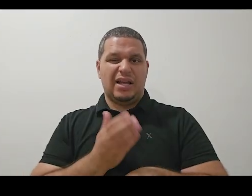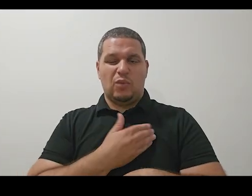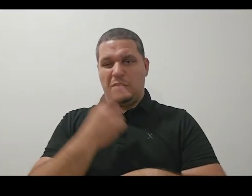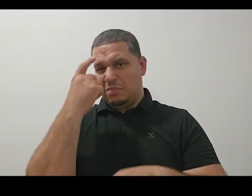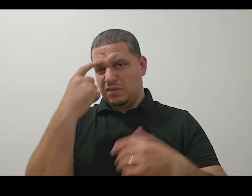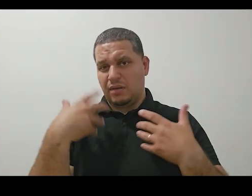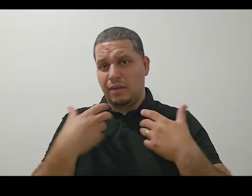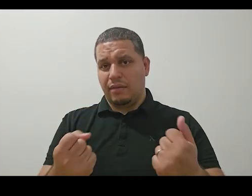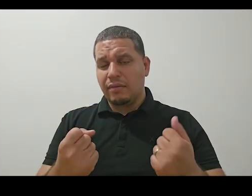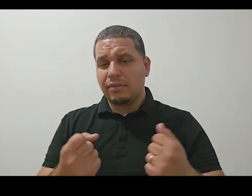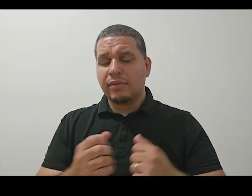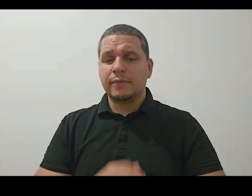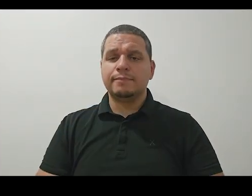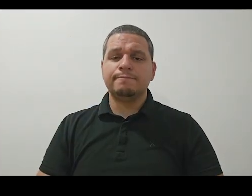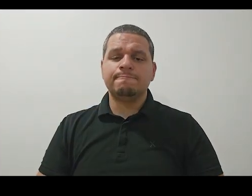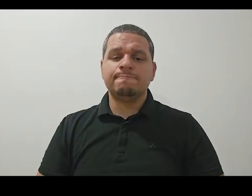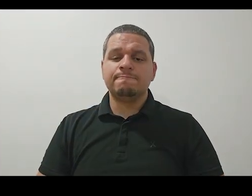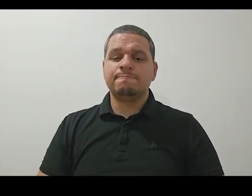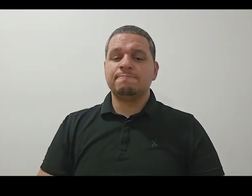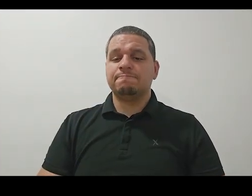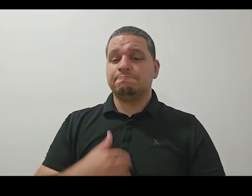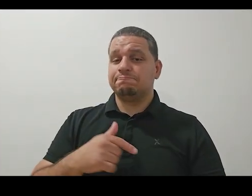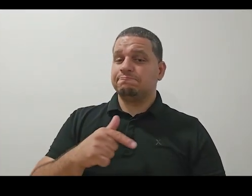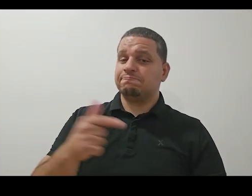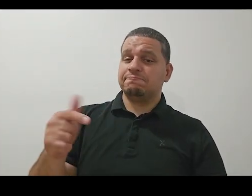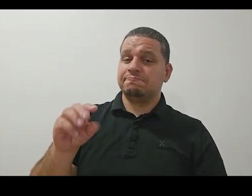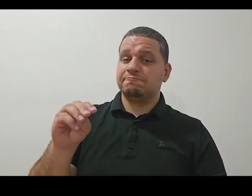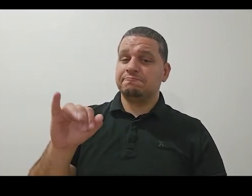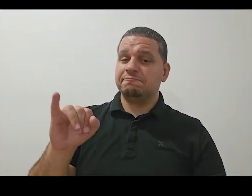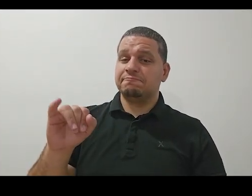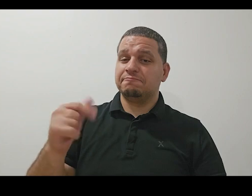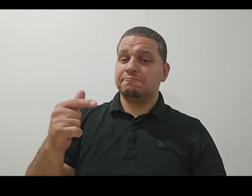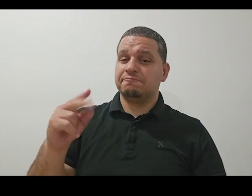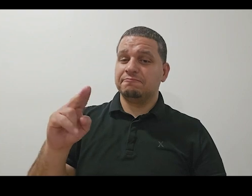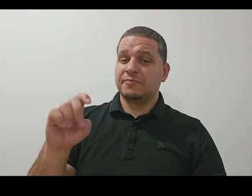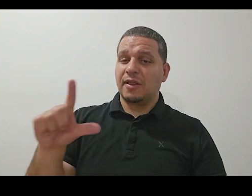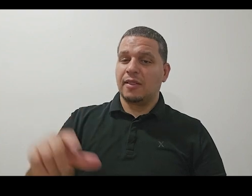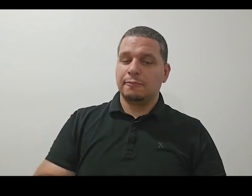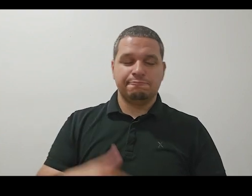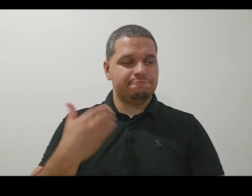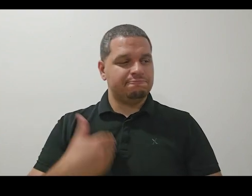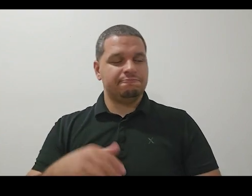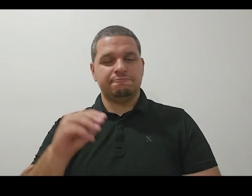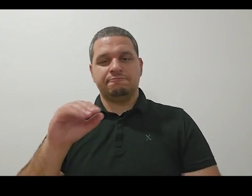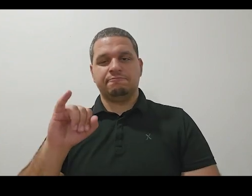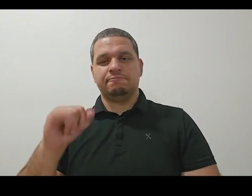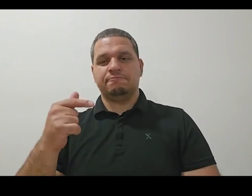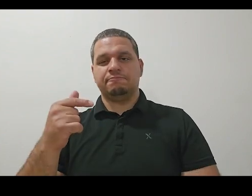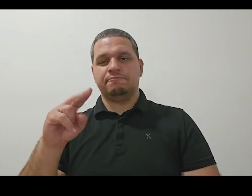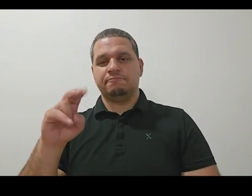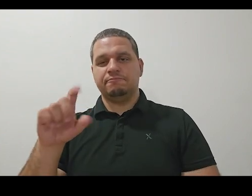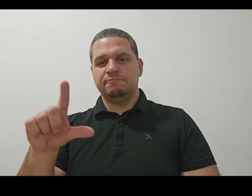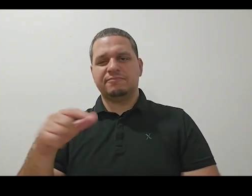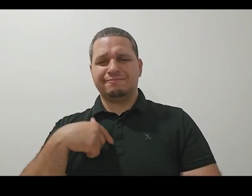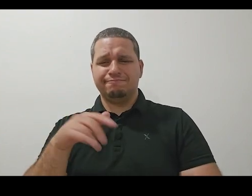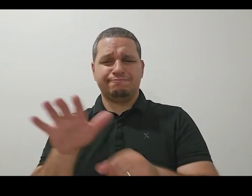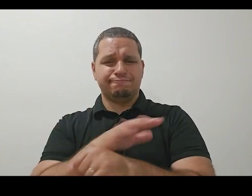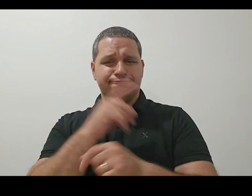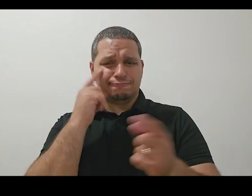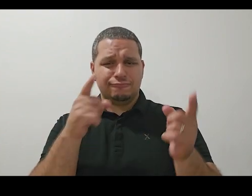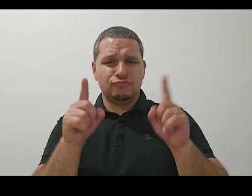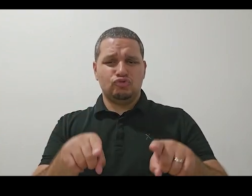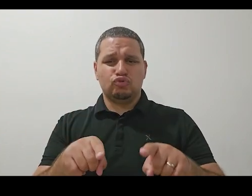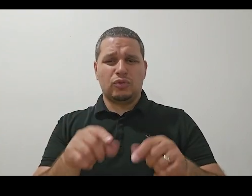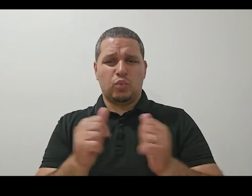mental wellness. So I'll just kick it to you, Miguel. And this is Miguel speaking. I fully agree with what